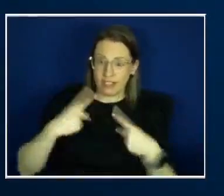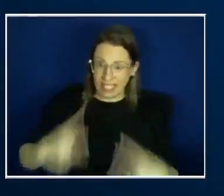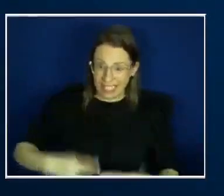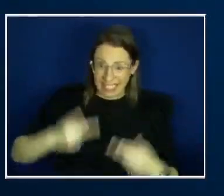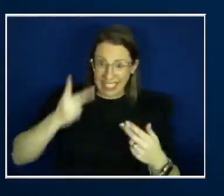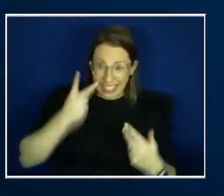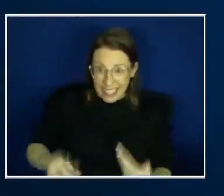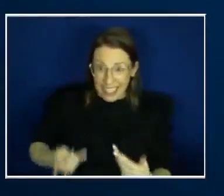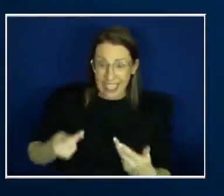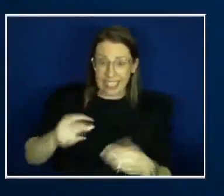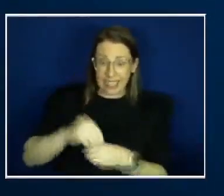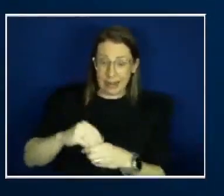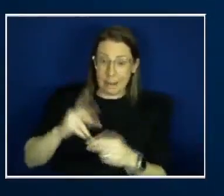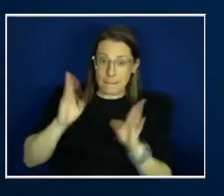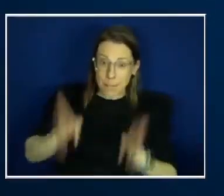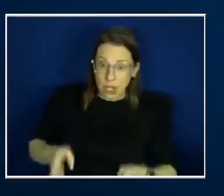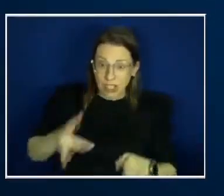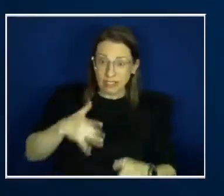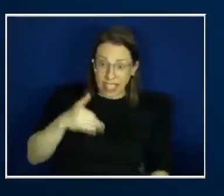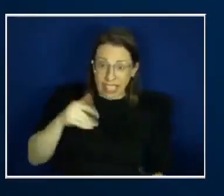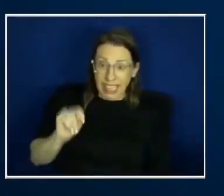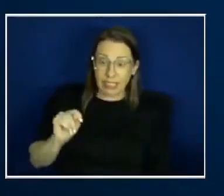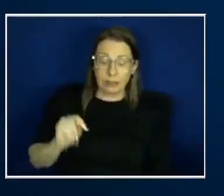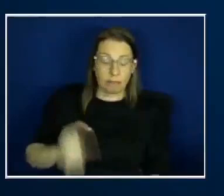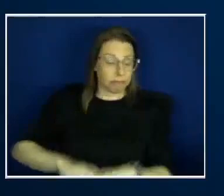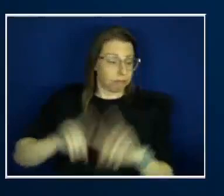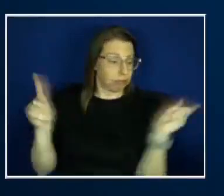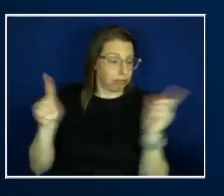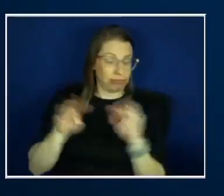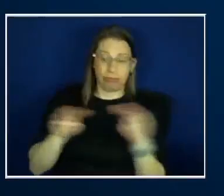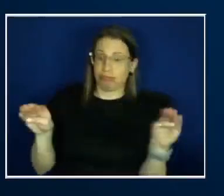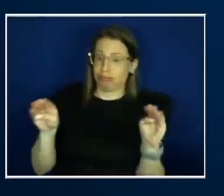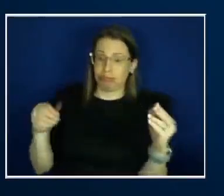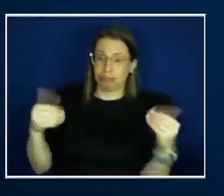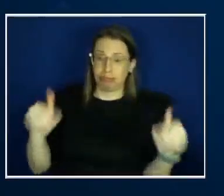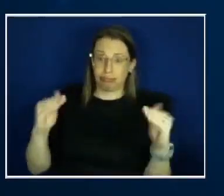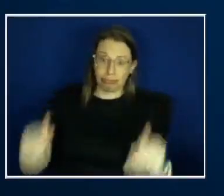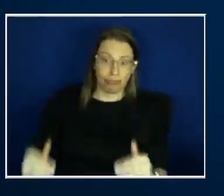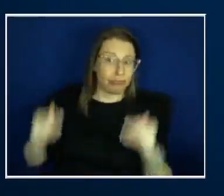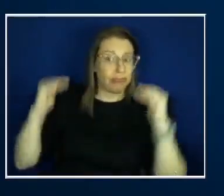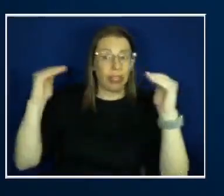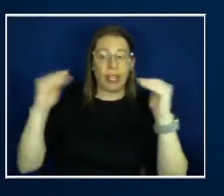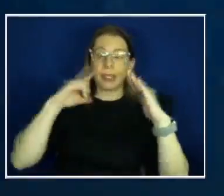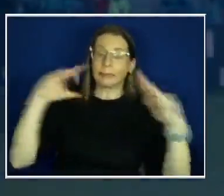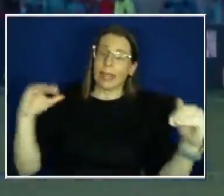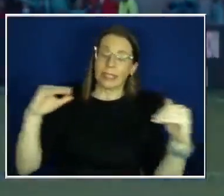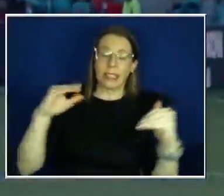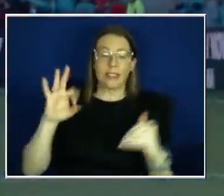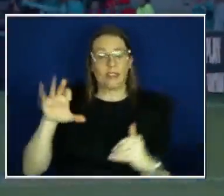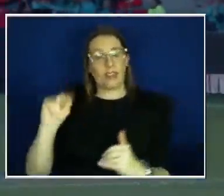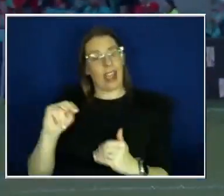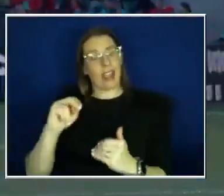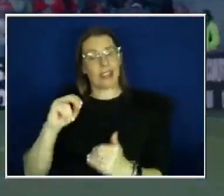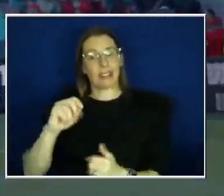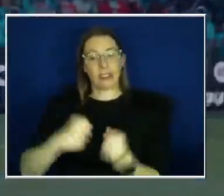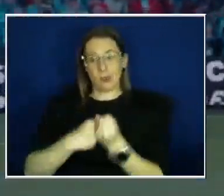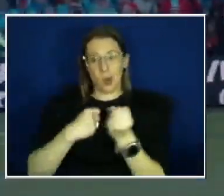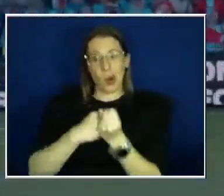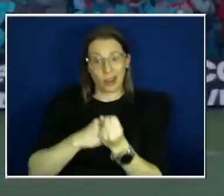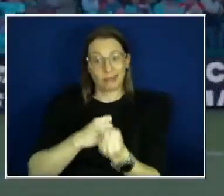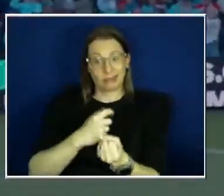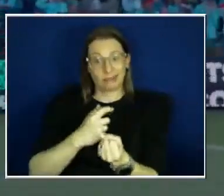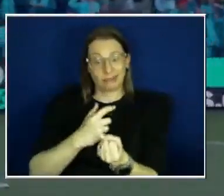and feel it is a whole nother level. And so we expected the fan support. I can confidently say that. But